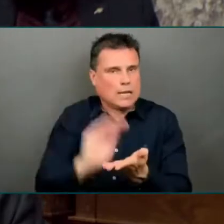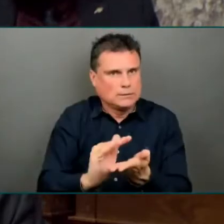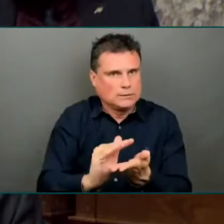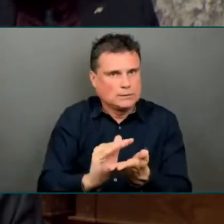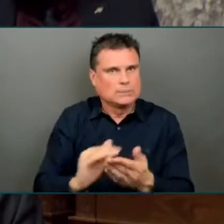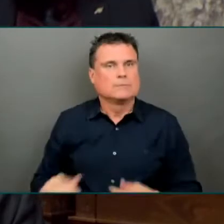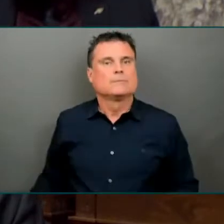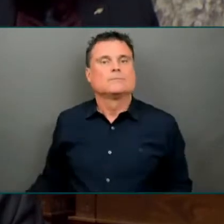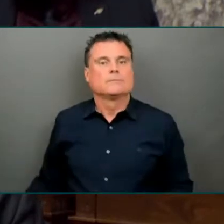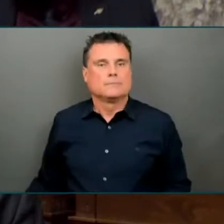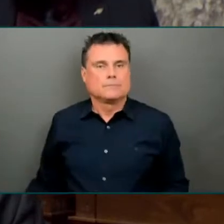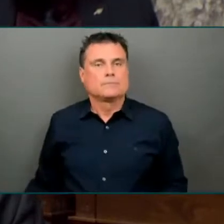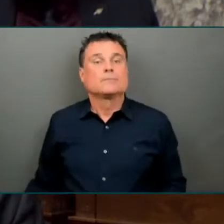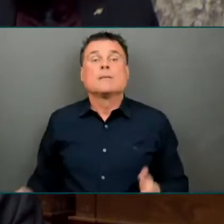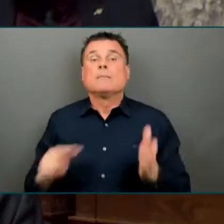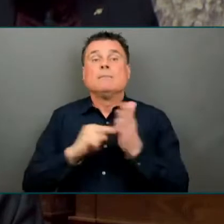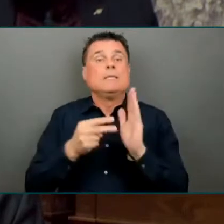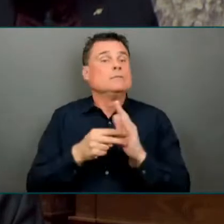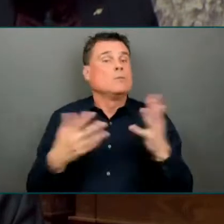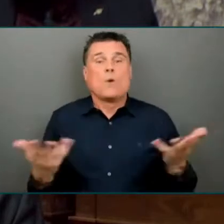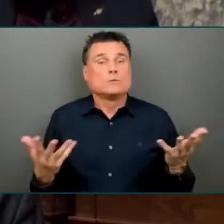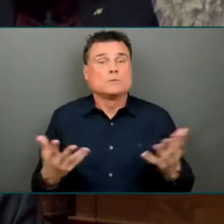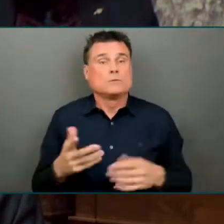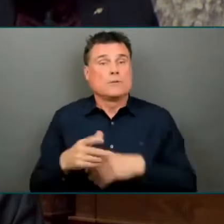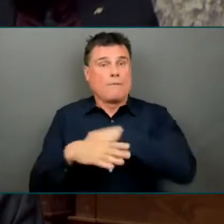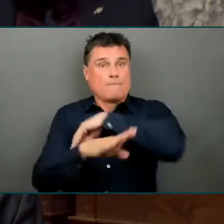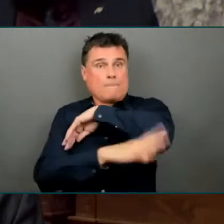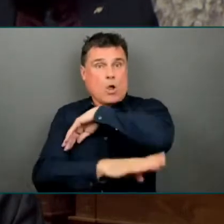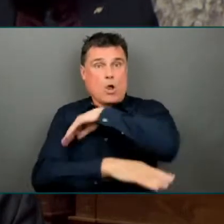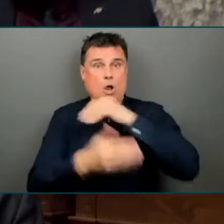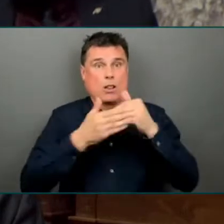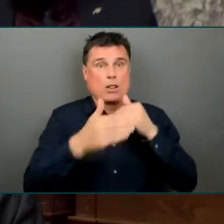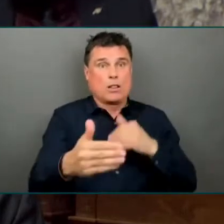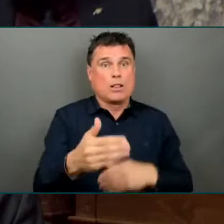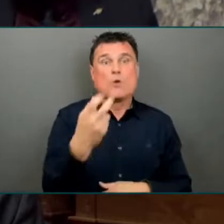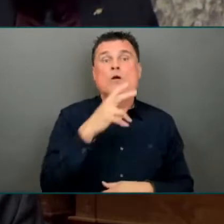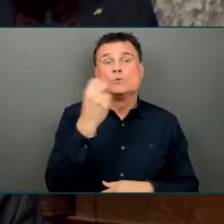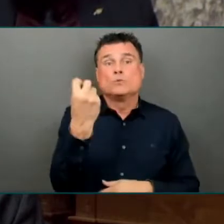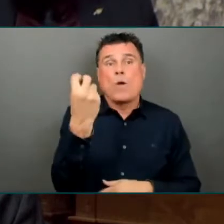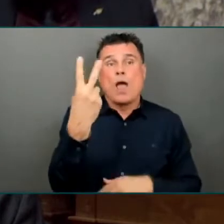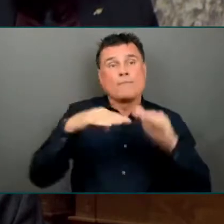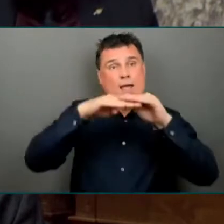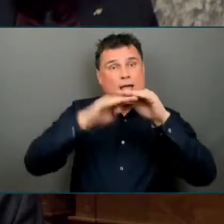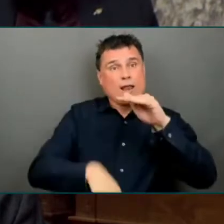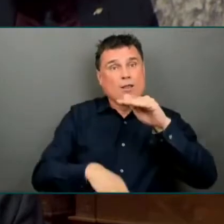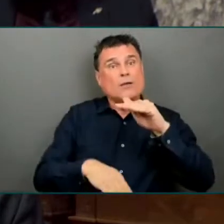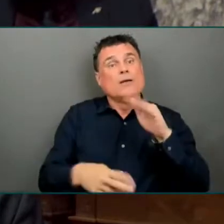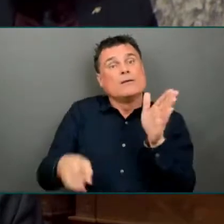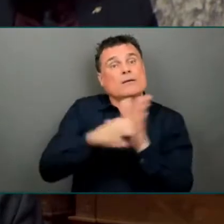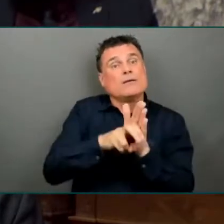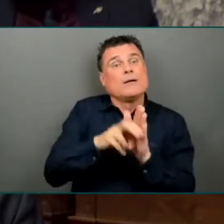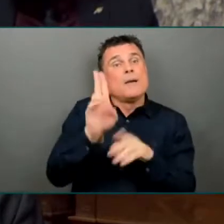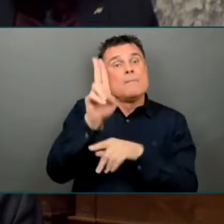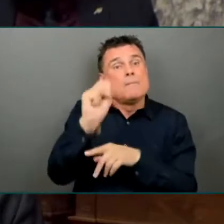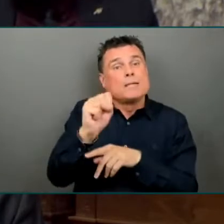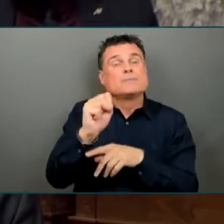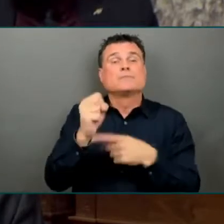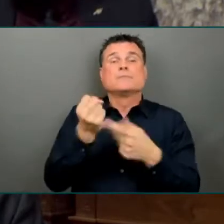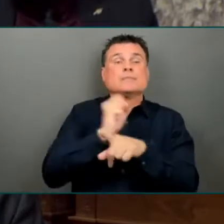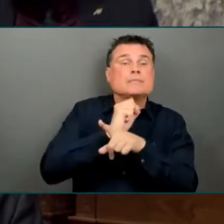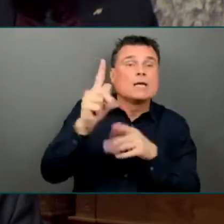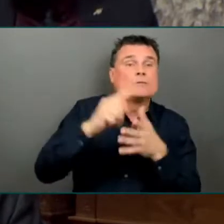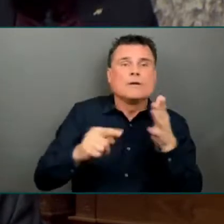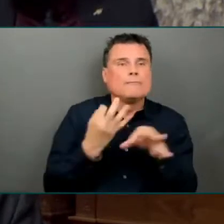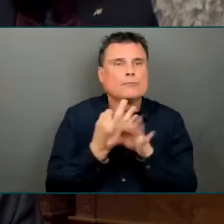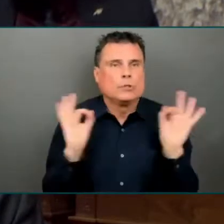This will bring the next generation of transit users on board with the potential to save families hundreds of dollars every year. To be exact,